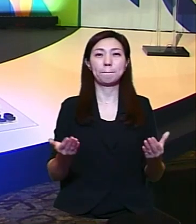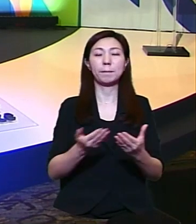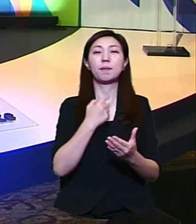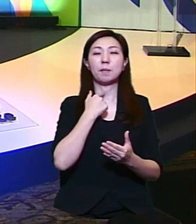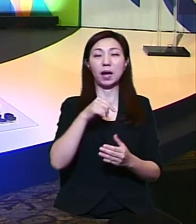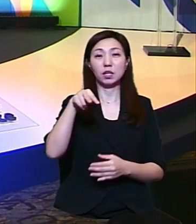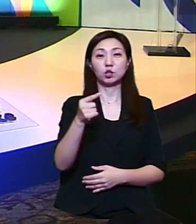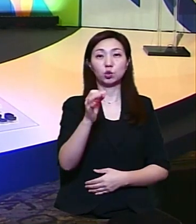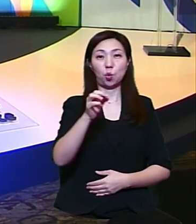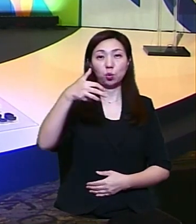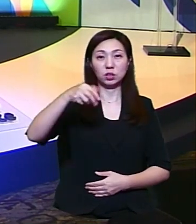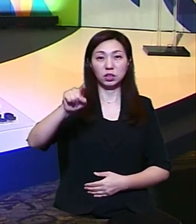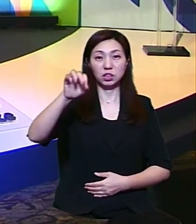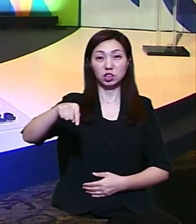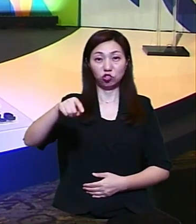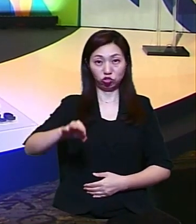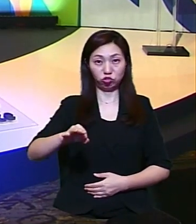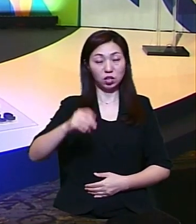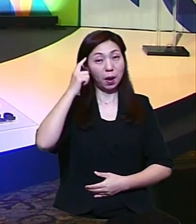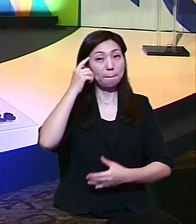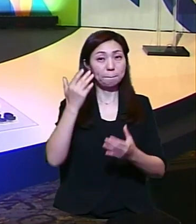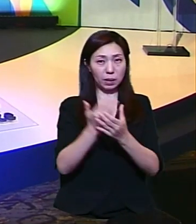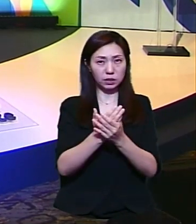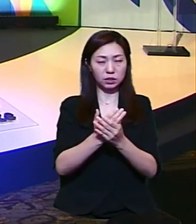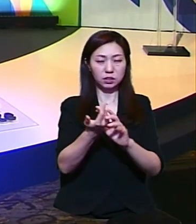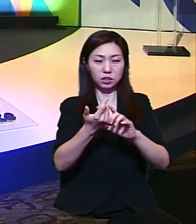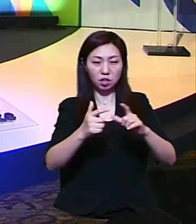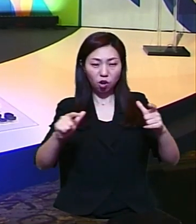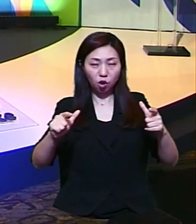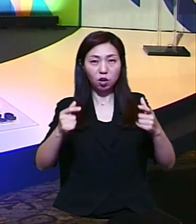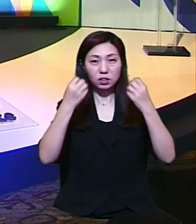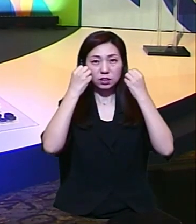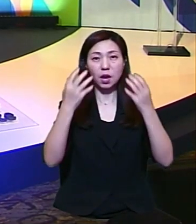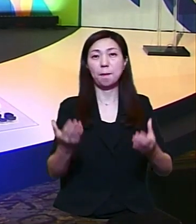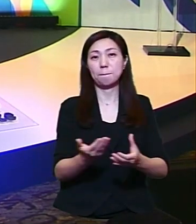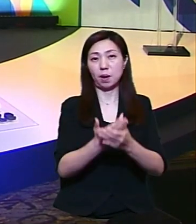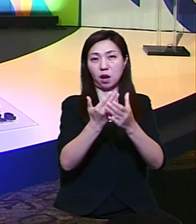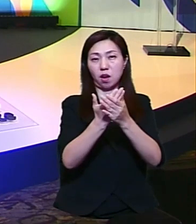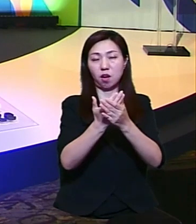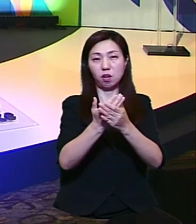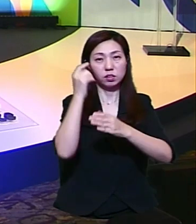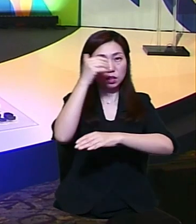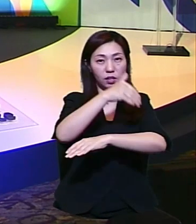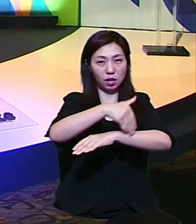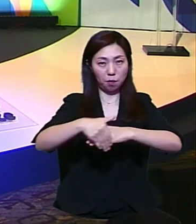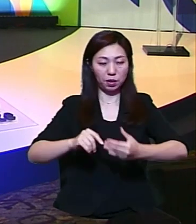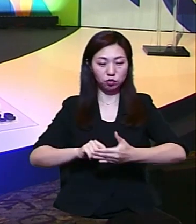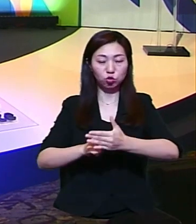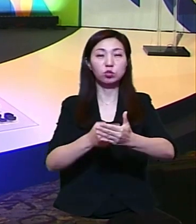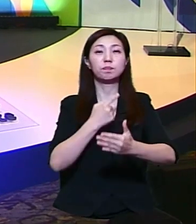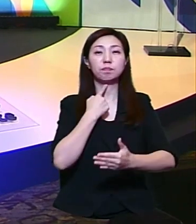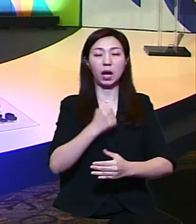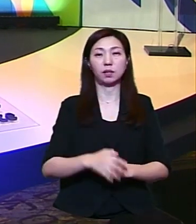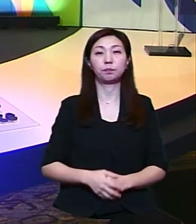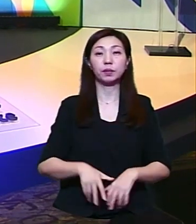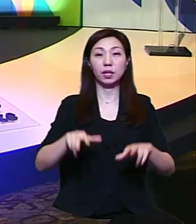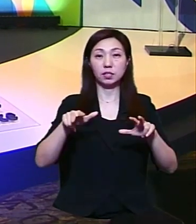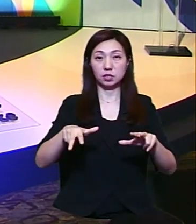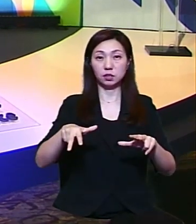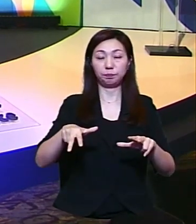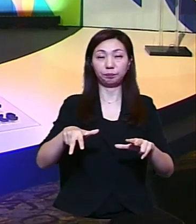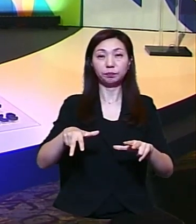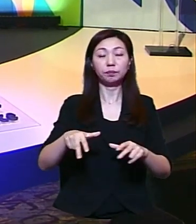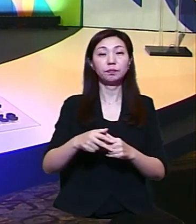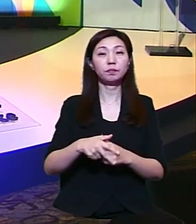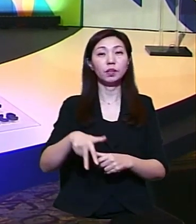multilateral and development cooperation projects. Now, Dr. Song oversees the entire research